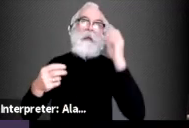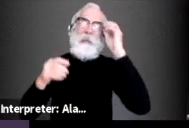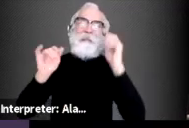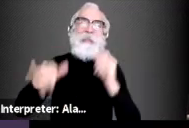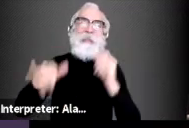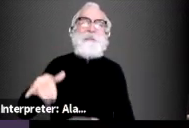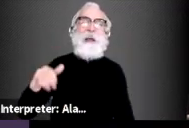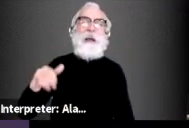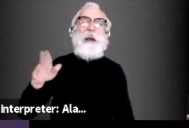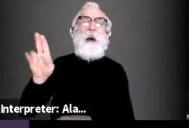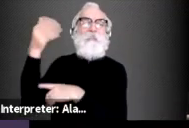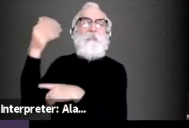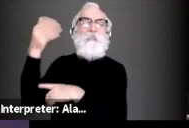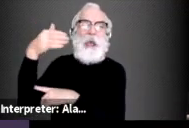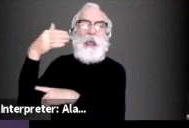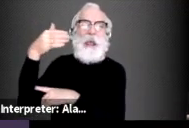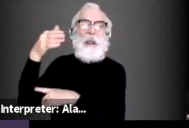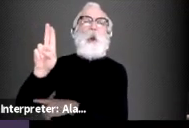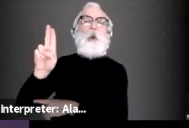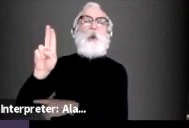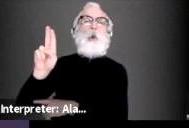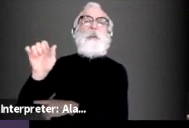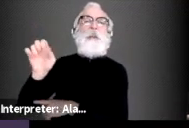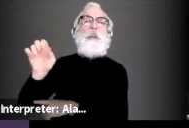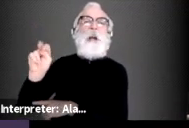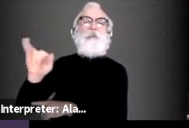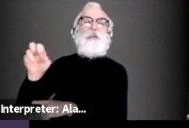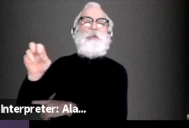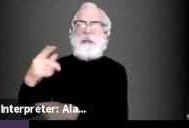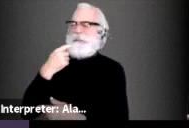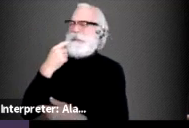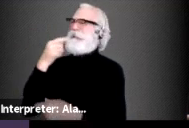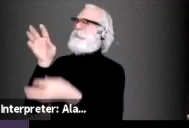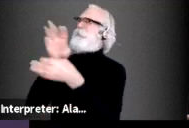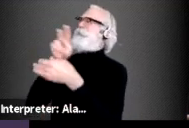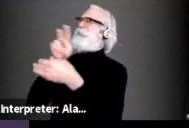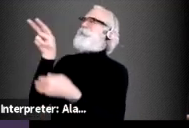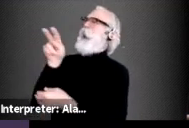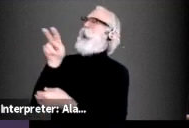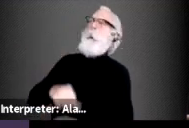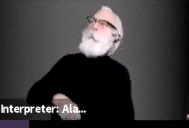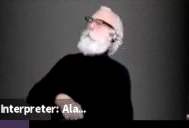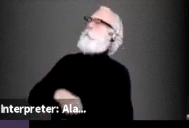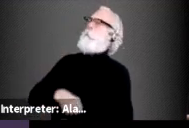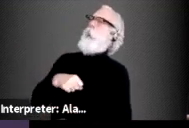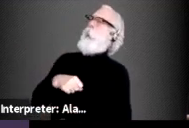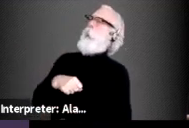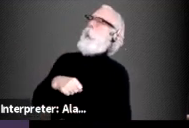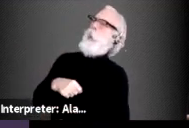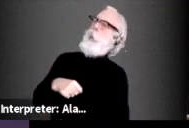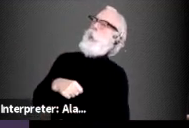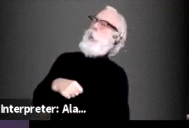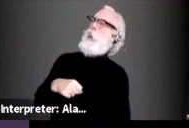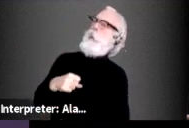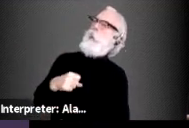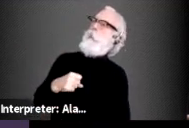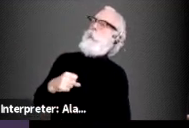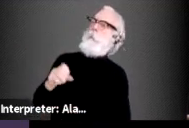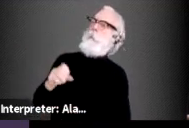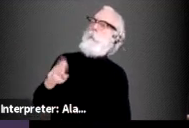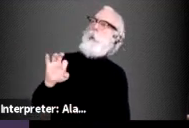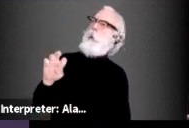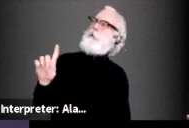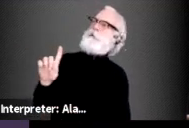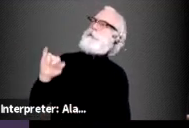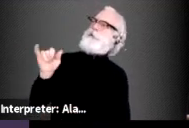reads, "Bold Jack, pray, what's the business today? Foo, pox,